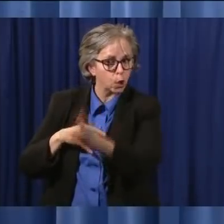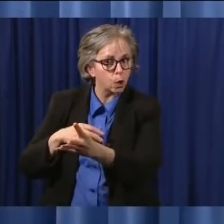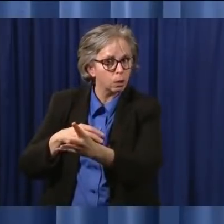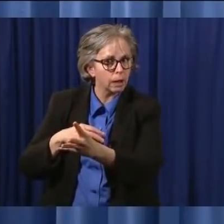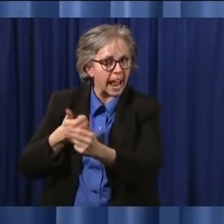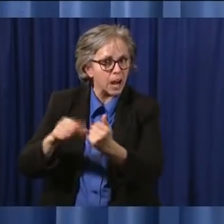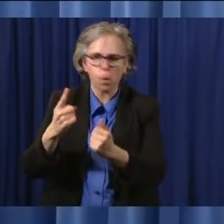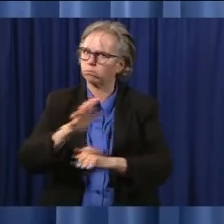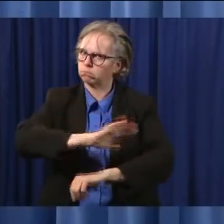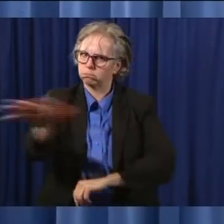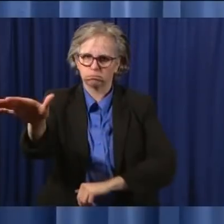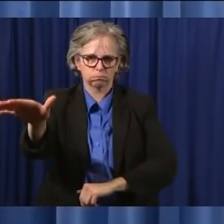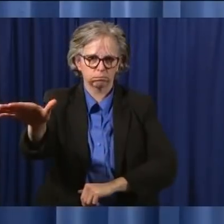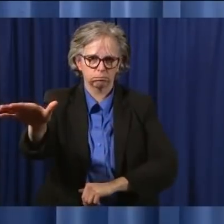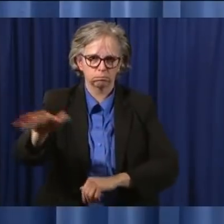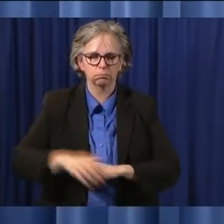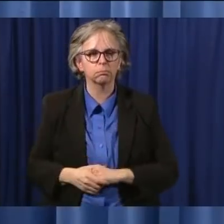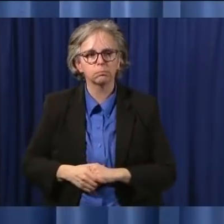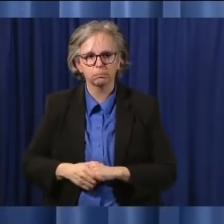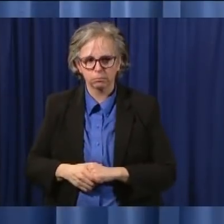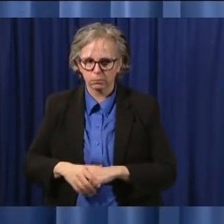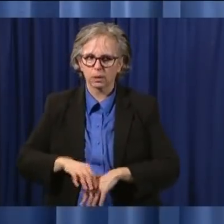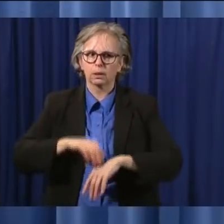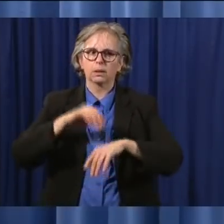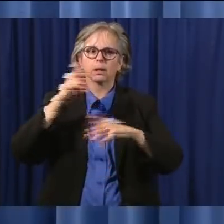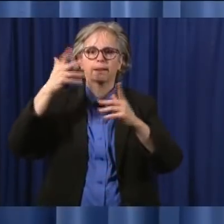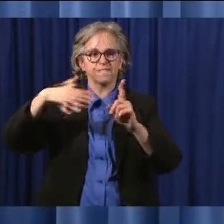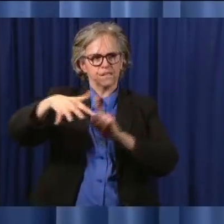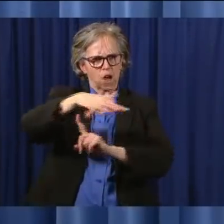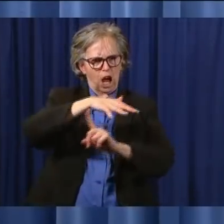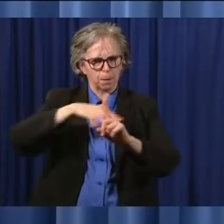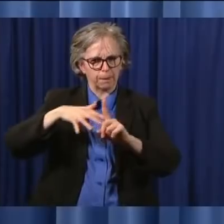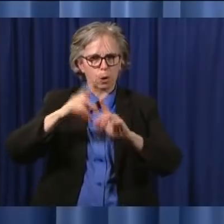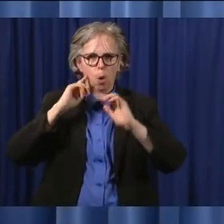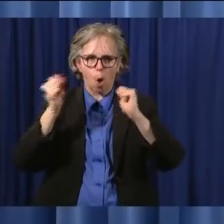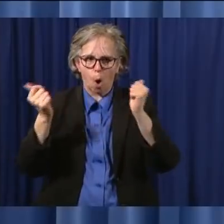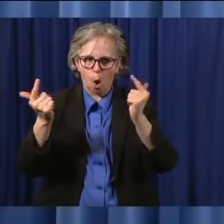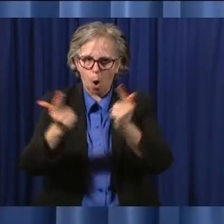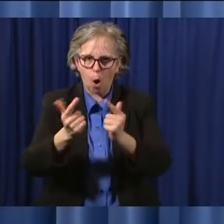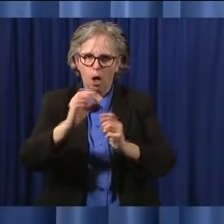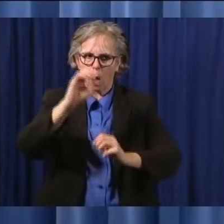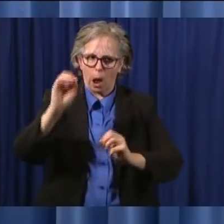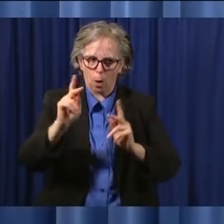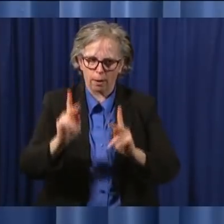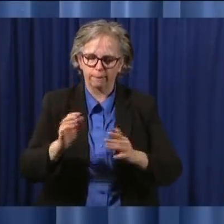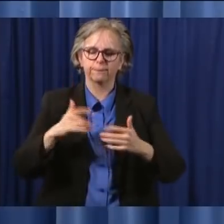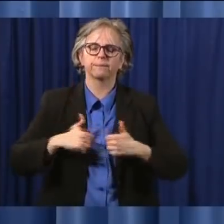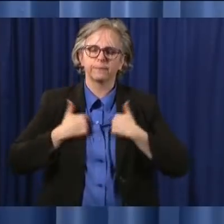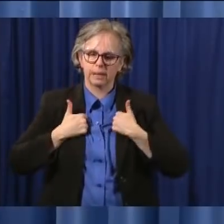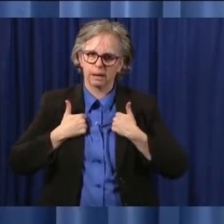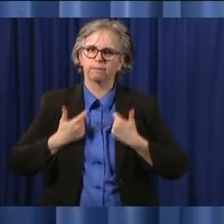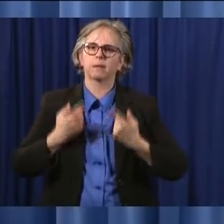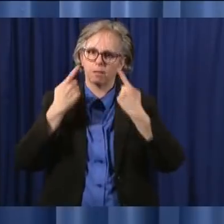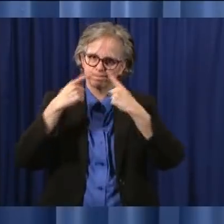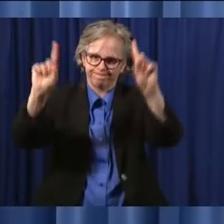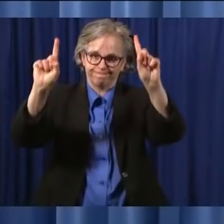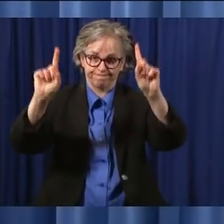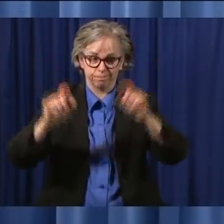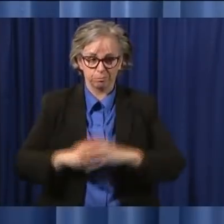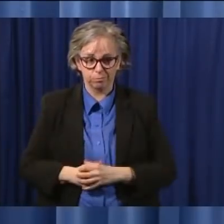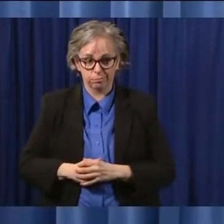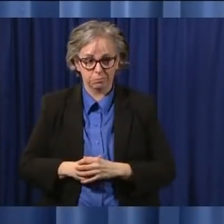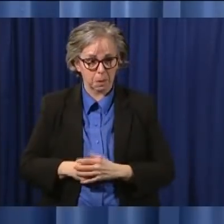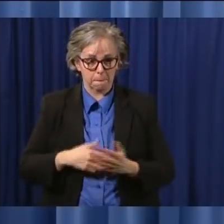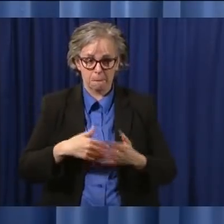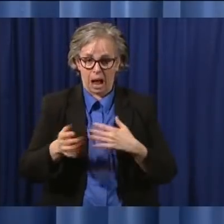all Ohioans can thrive. Because with or without the coronavirus, we truly are